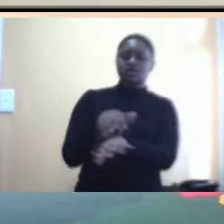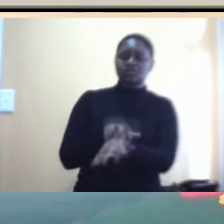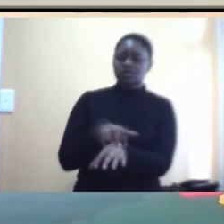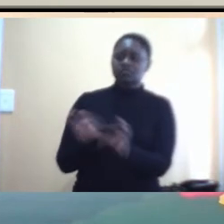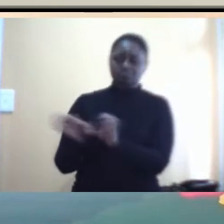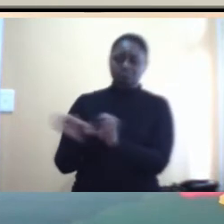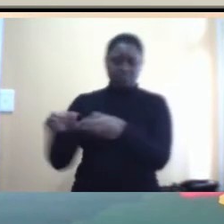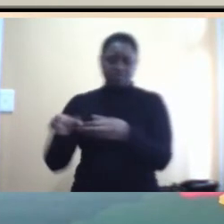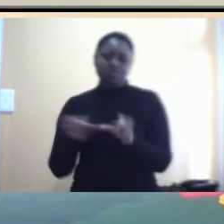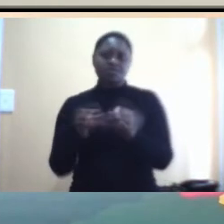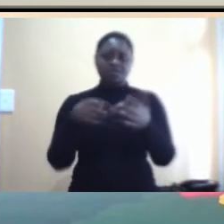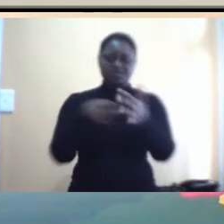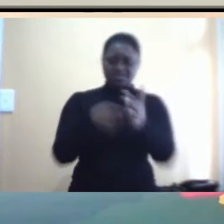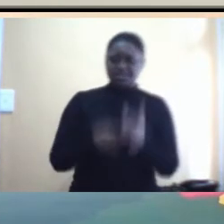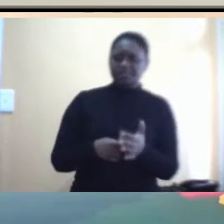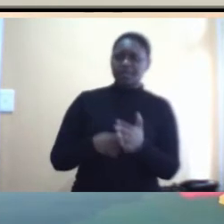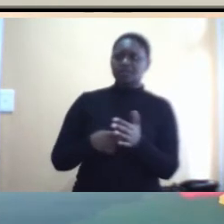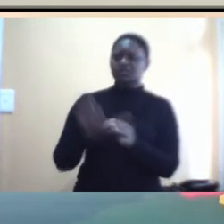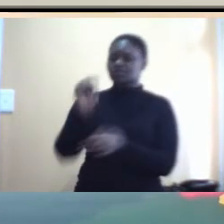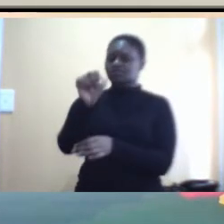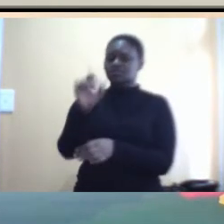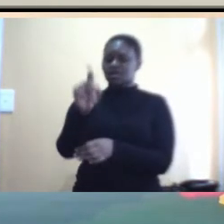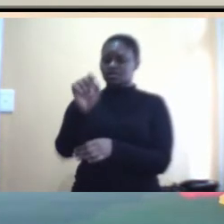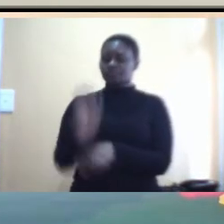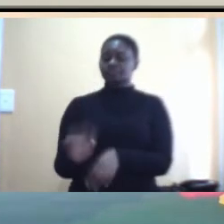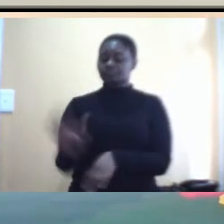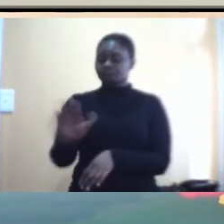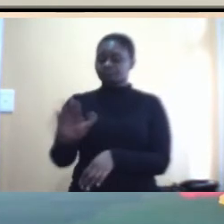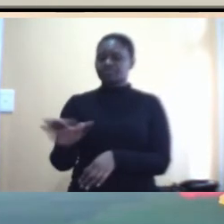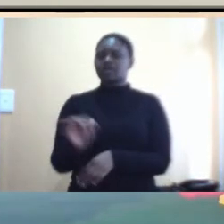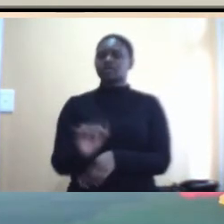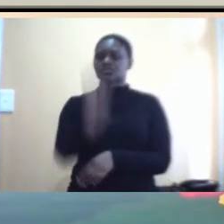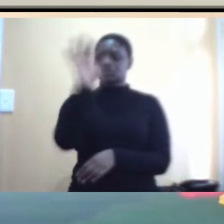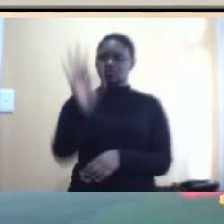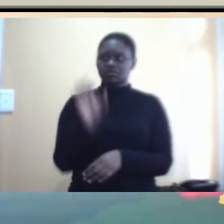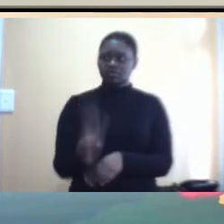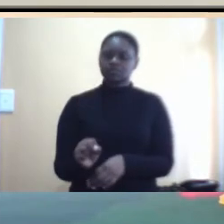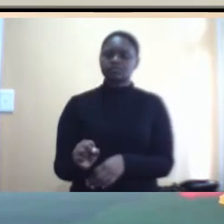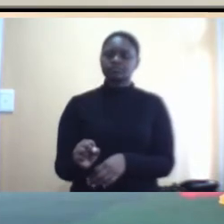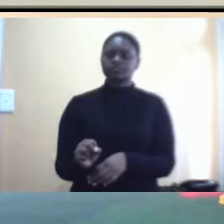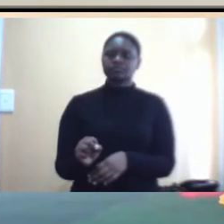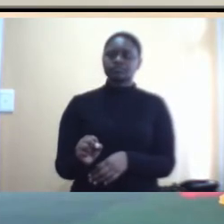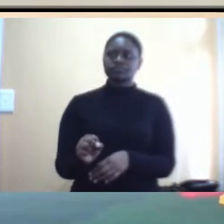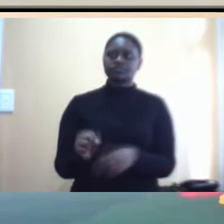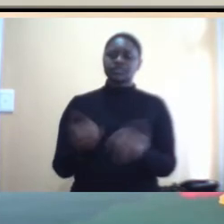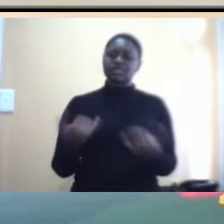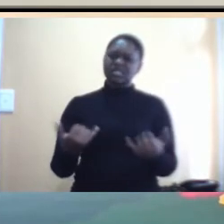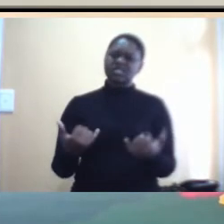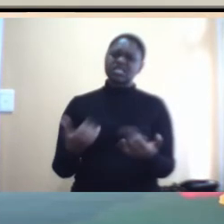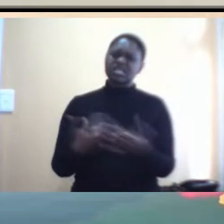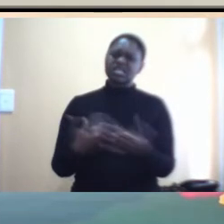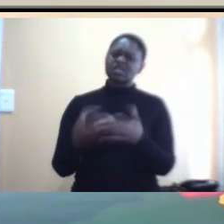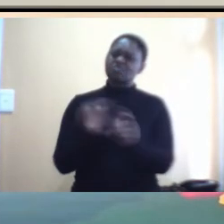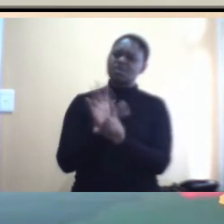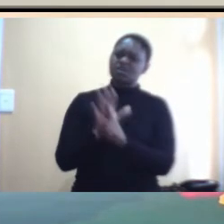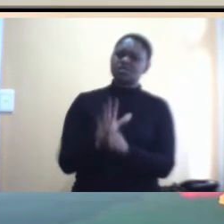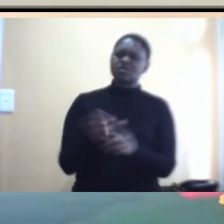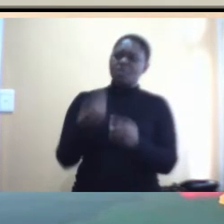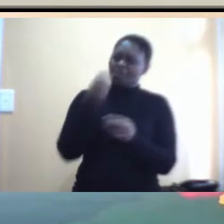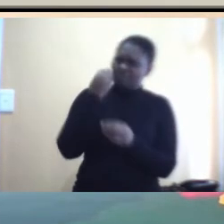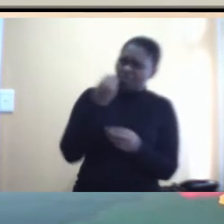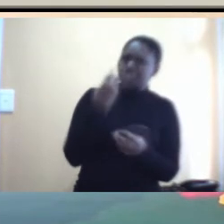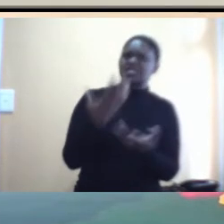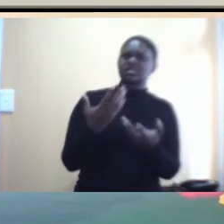sector demand side in South Africa and abroad, with a possible ripple effect on food prices